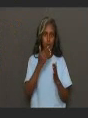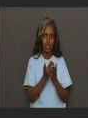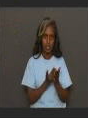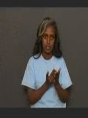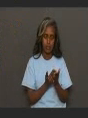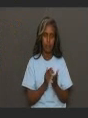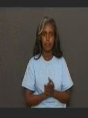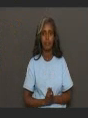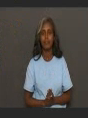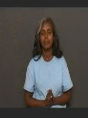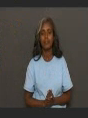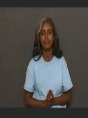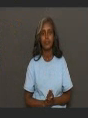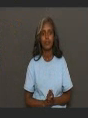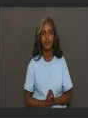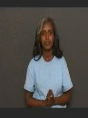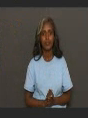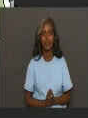Let's get back to our lesson.